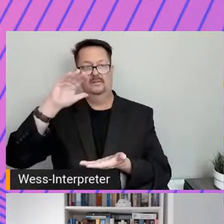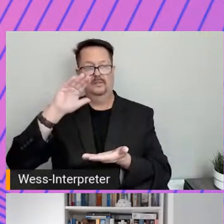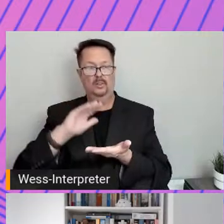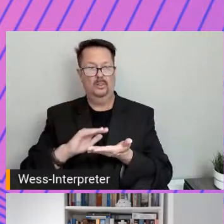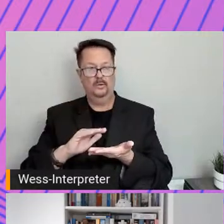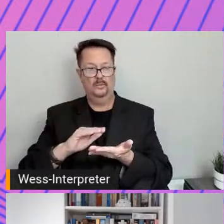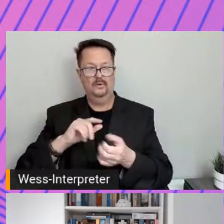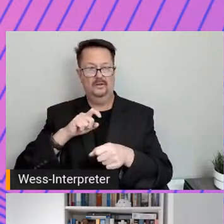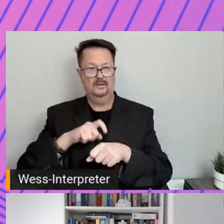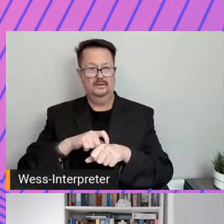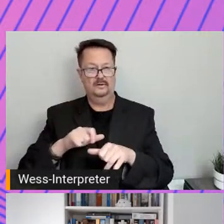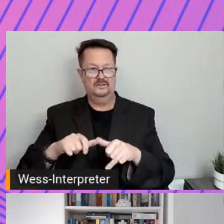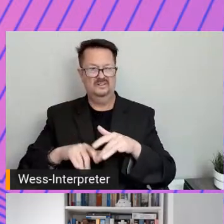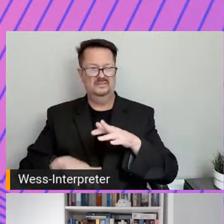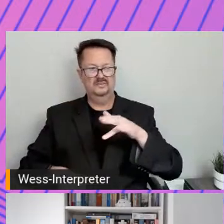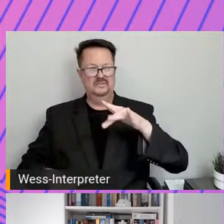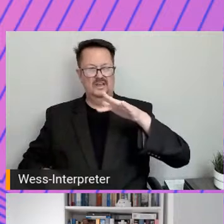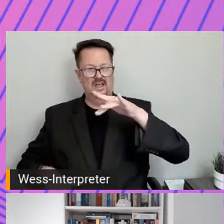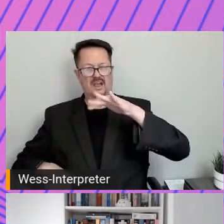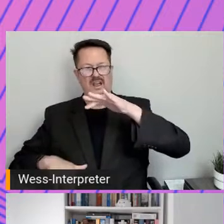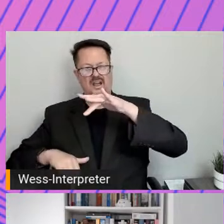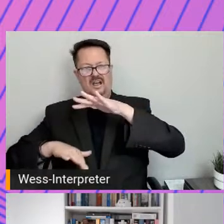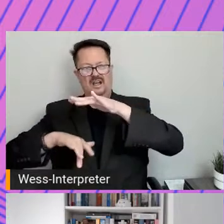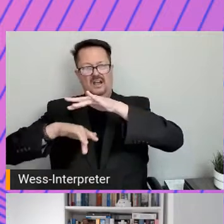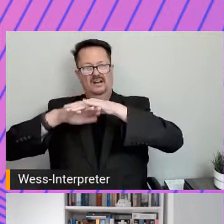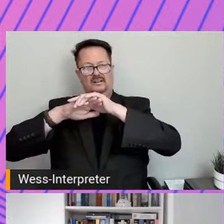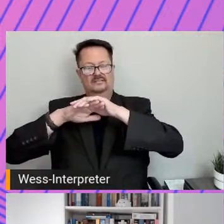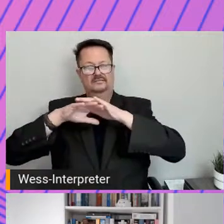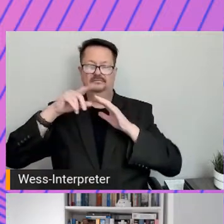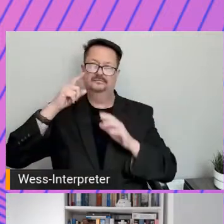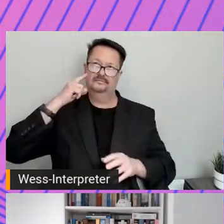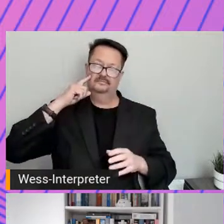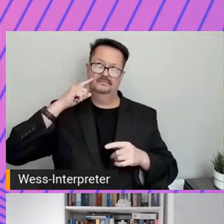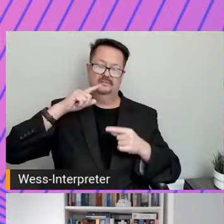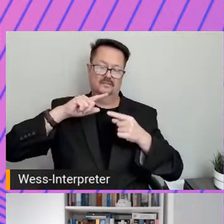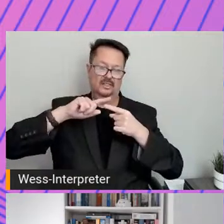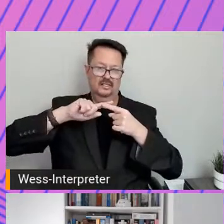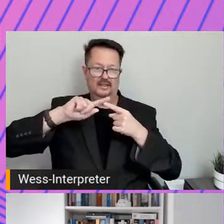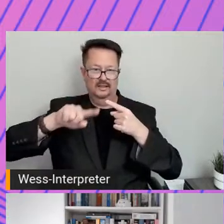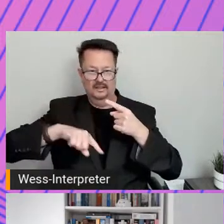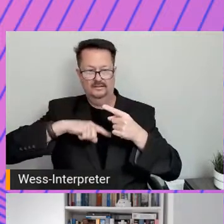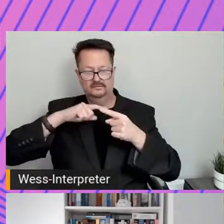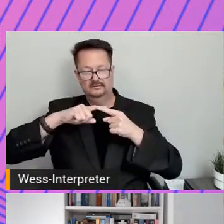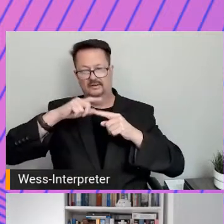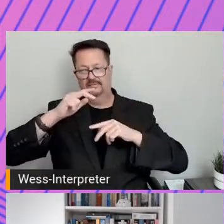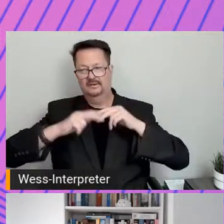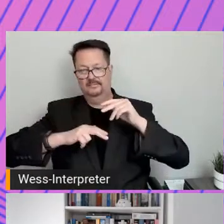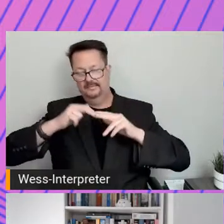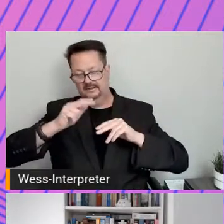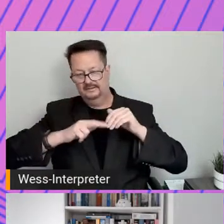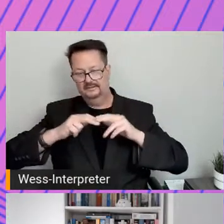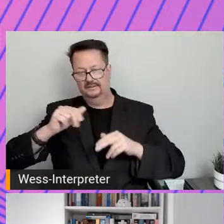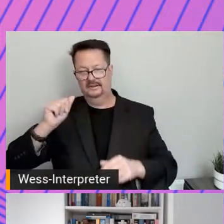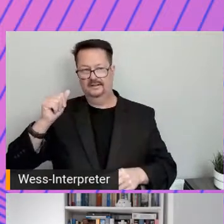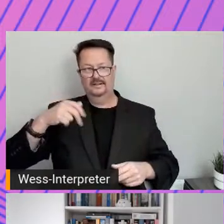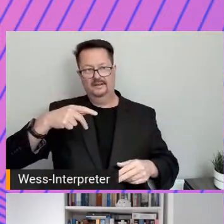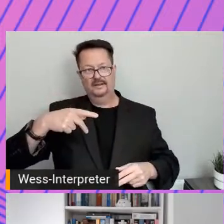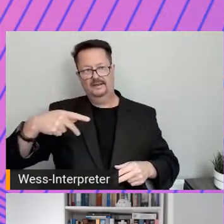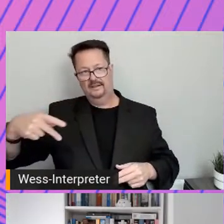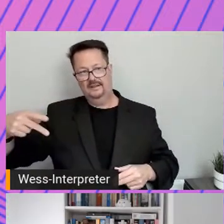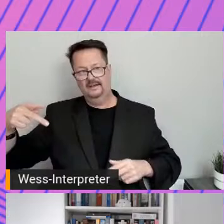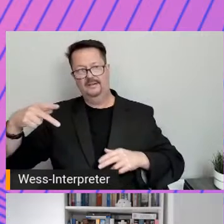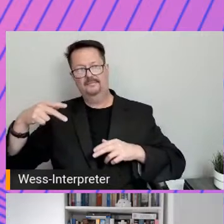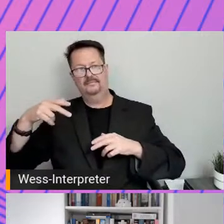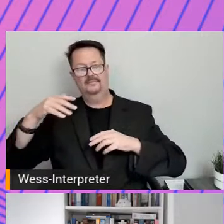with you all the way up to high concurrency. If you think about the life cycle of building an application, of building a business, a lot of times you